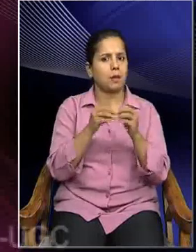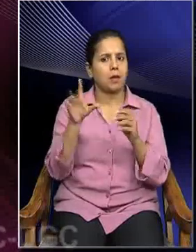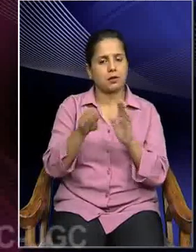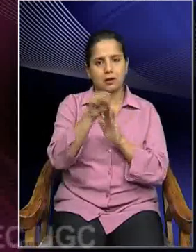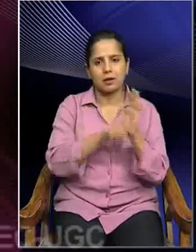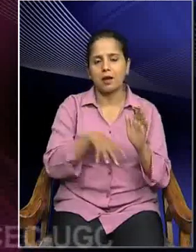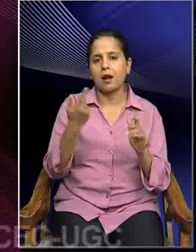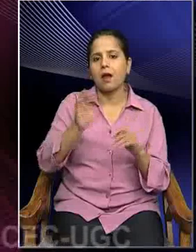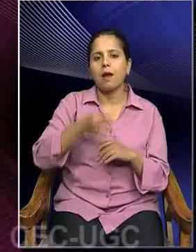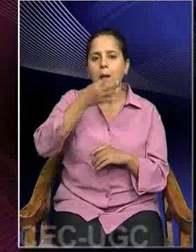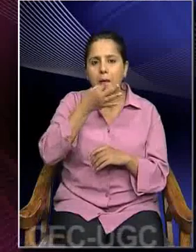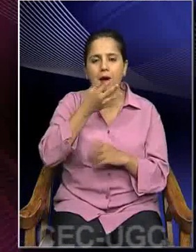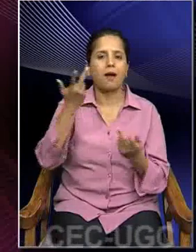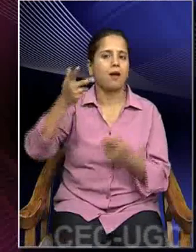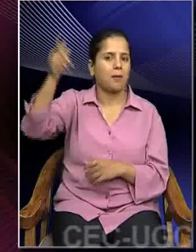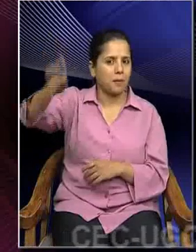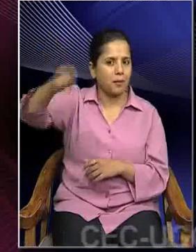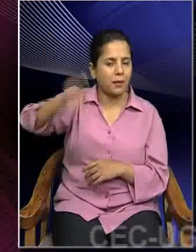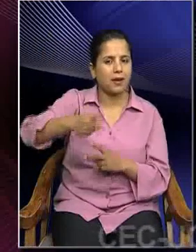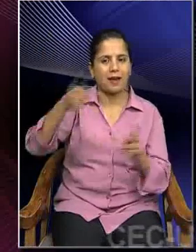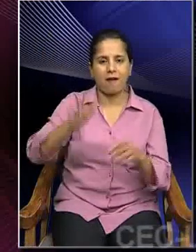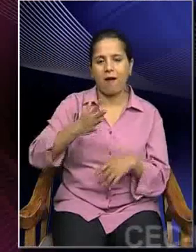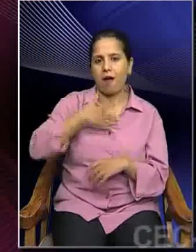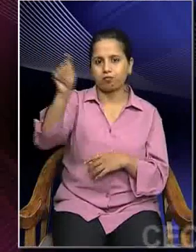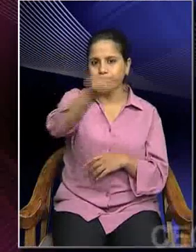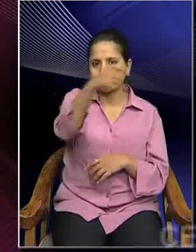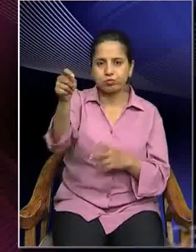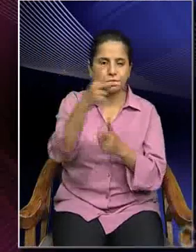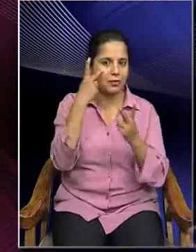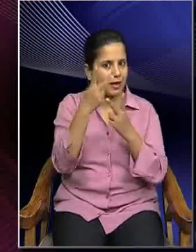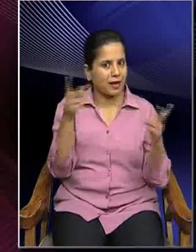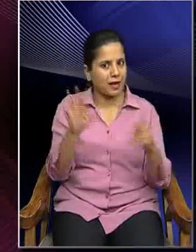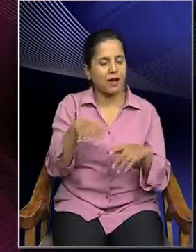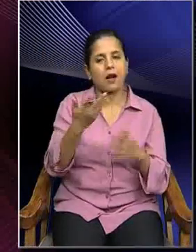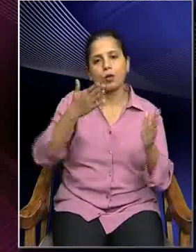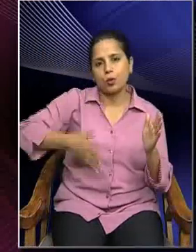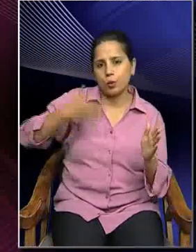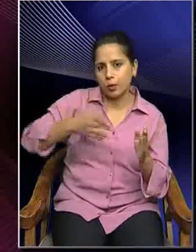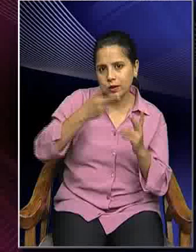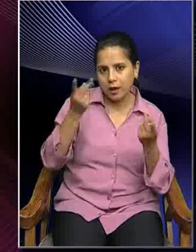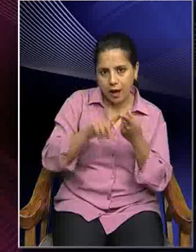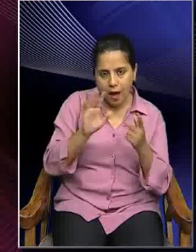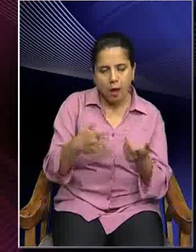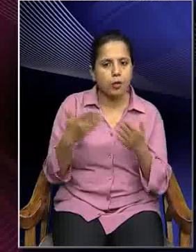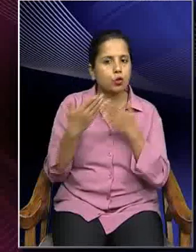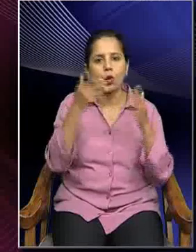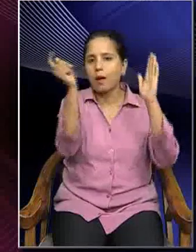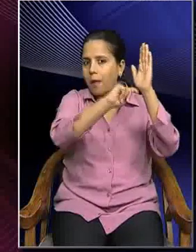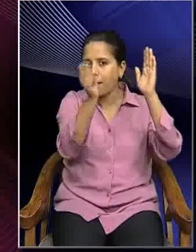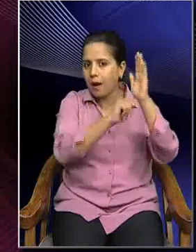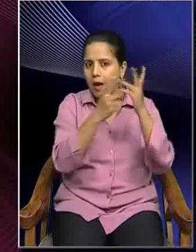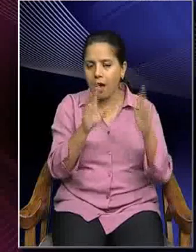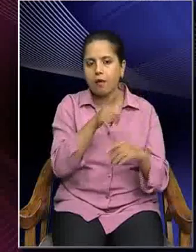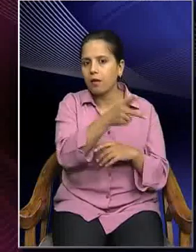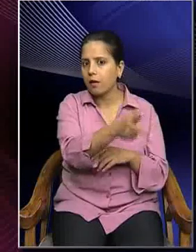traffic signals, or there are certain symbols in your stations or schools. They tell